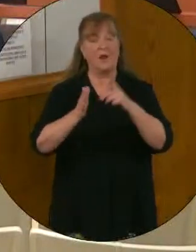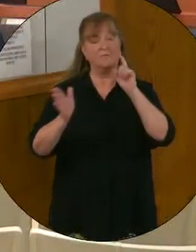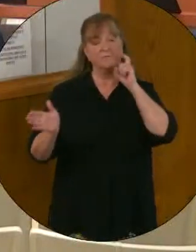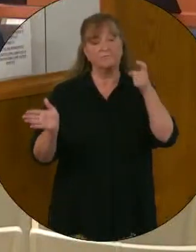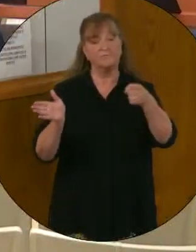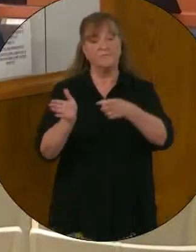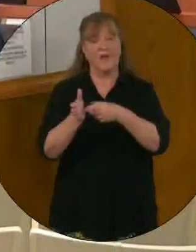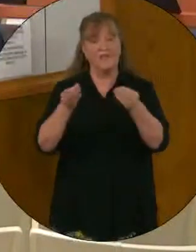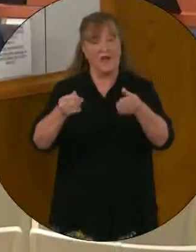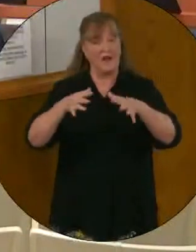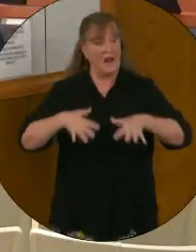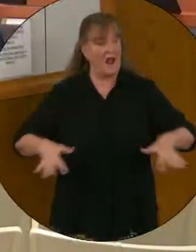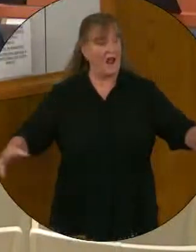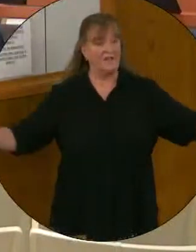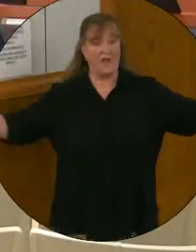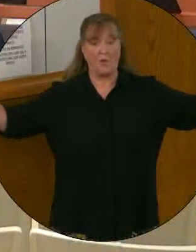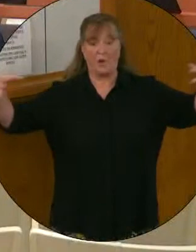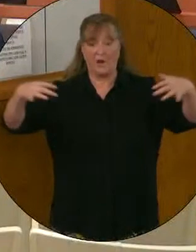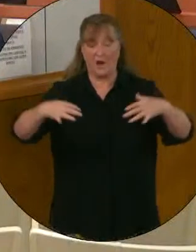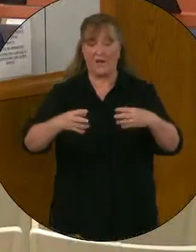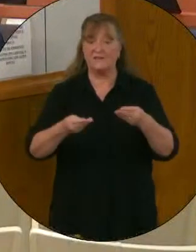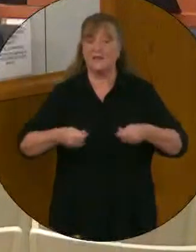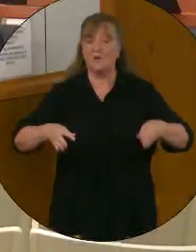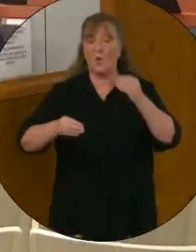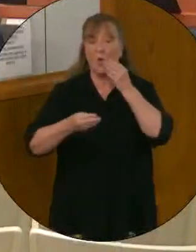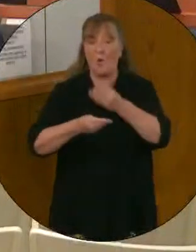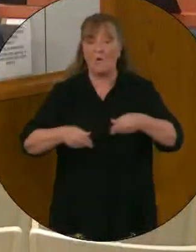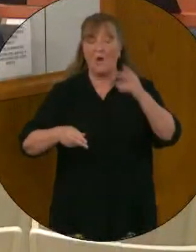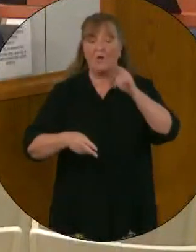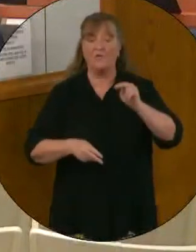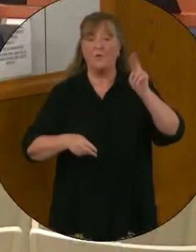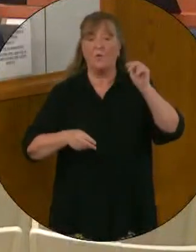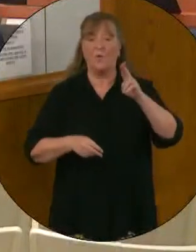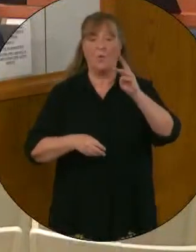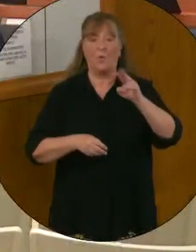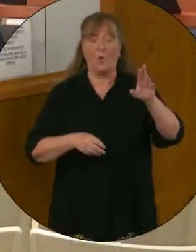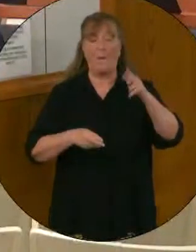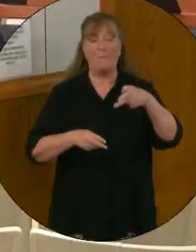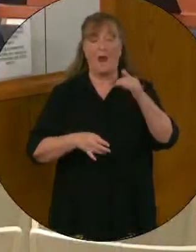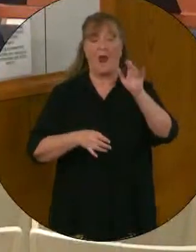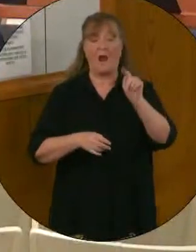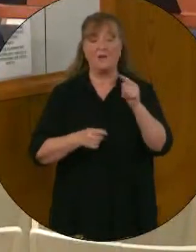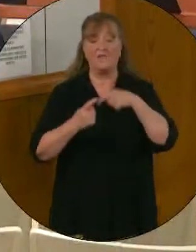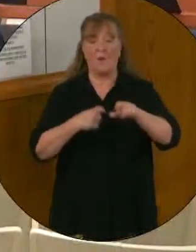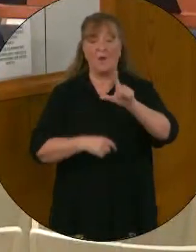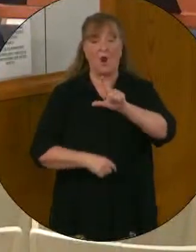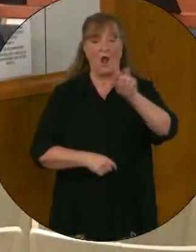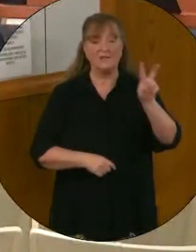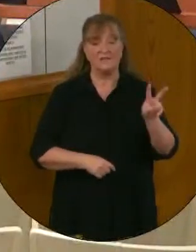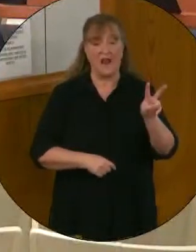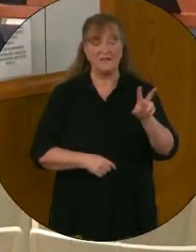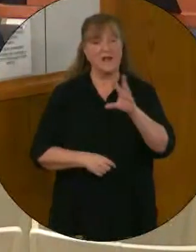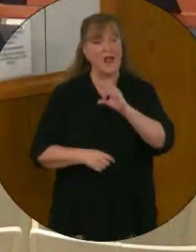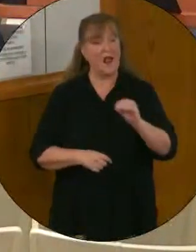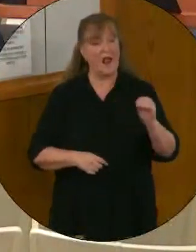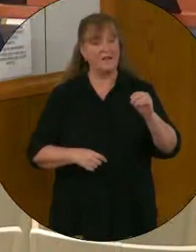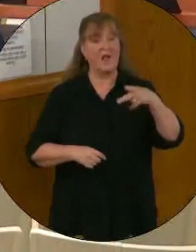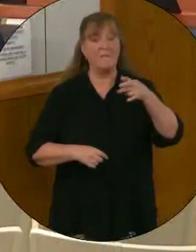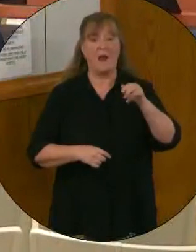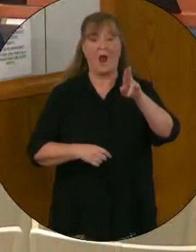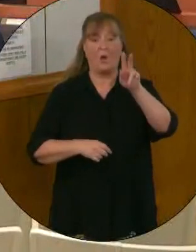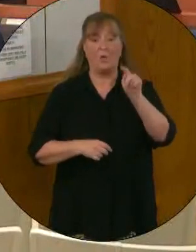acknowledging the land on which we gather, which is territorial homelands of the Nuwu, the Mawapa Band of Paiutes, and the Las Vegas Band of